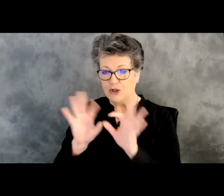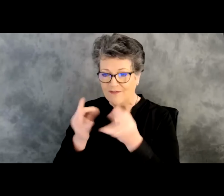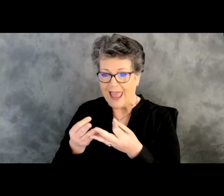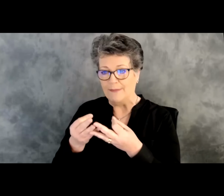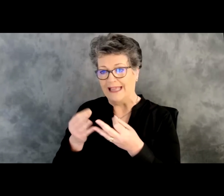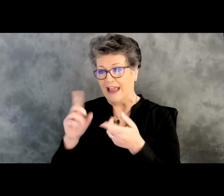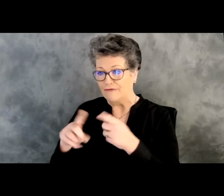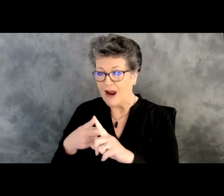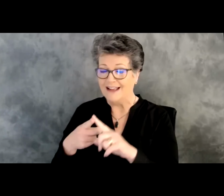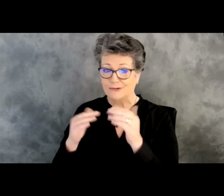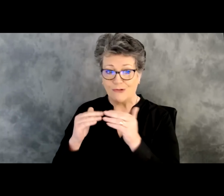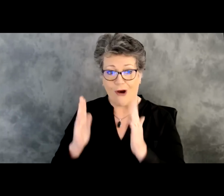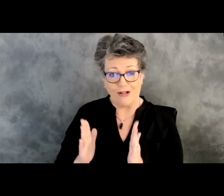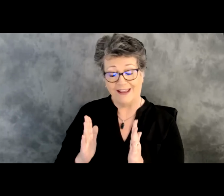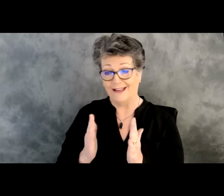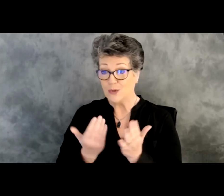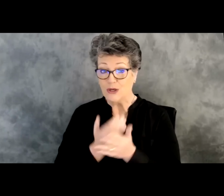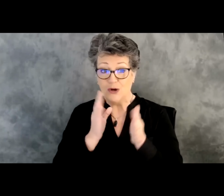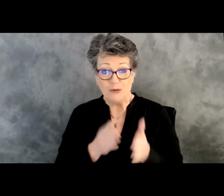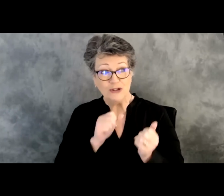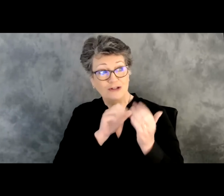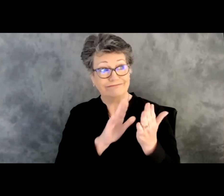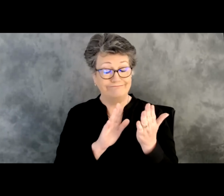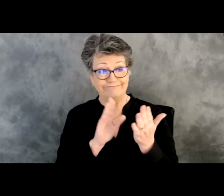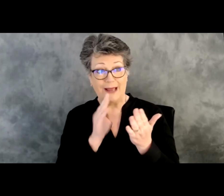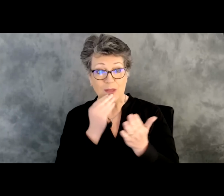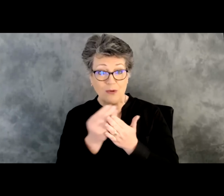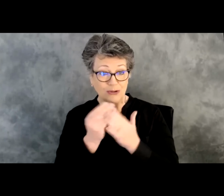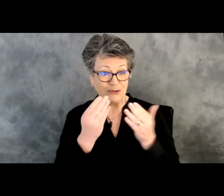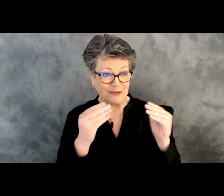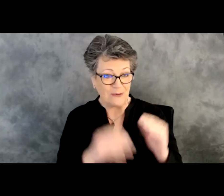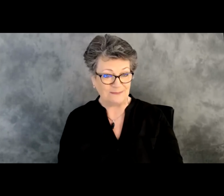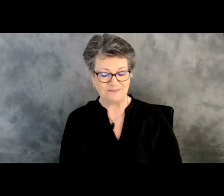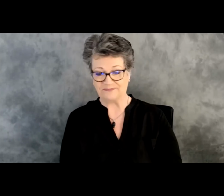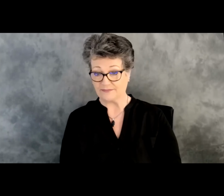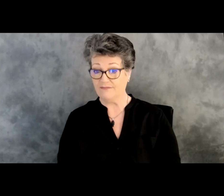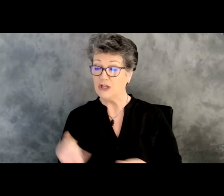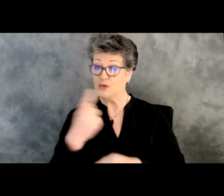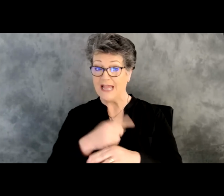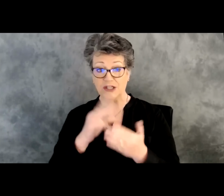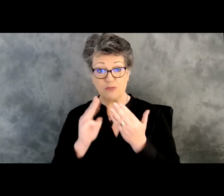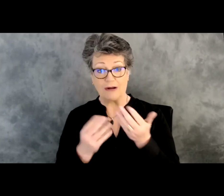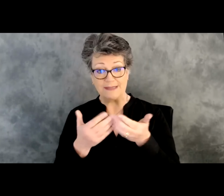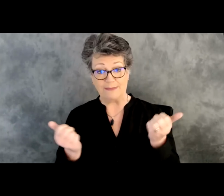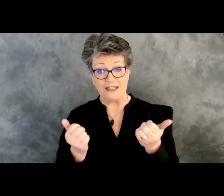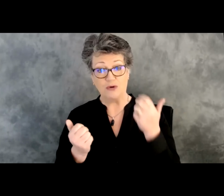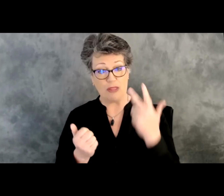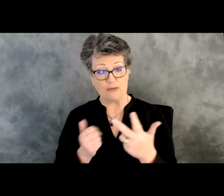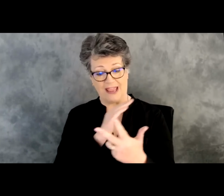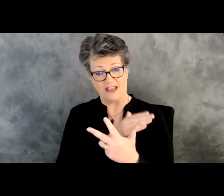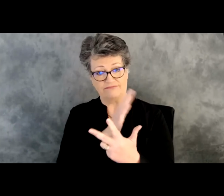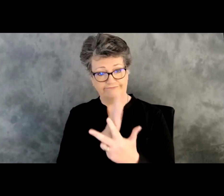colleagues, maybe a stranger you see at the grocery store. And we've split today's program into three somewhat